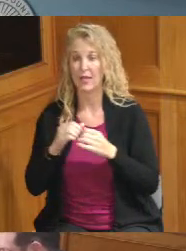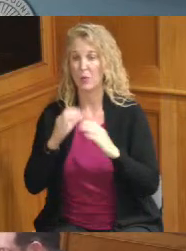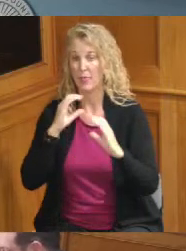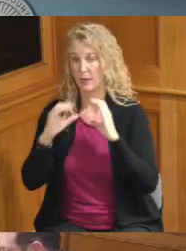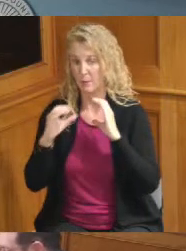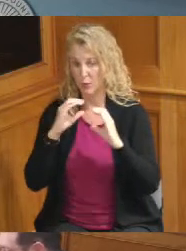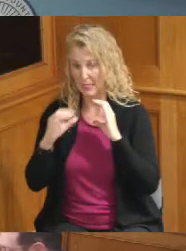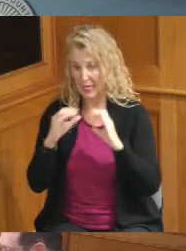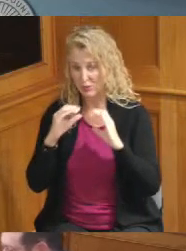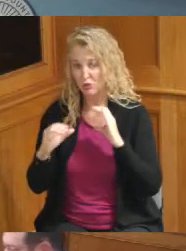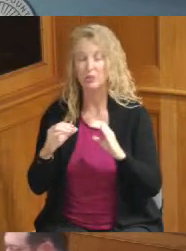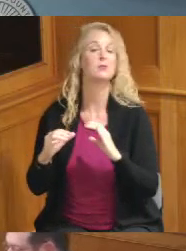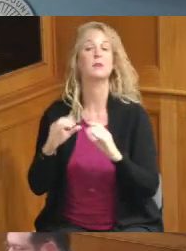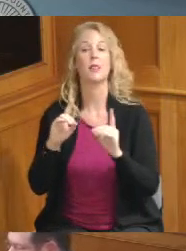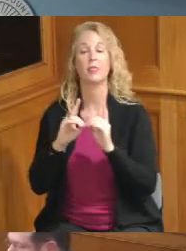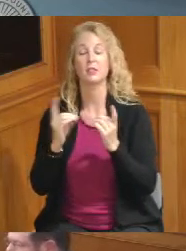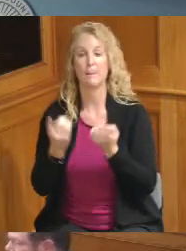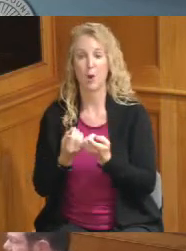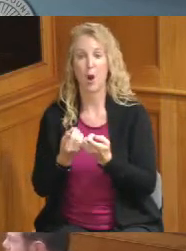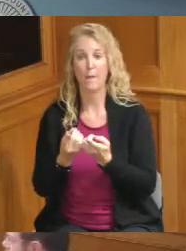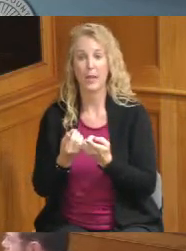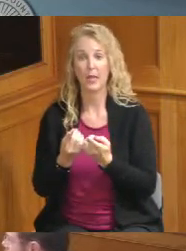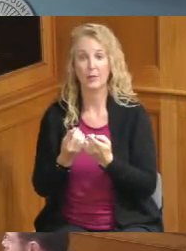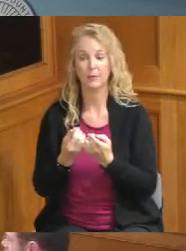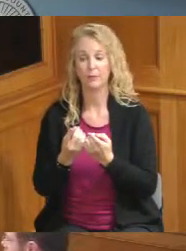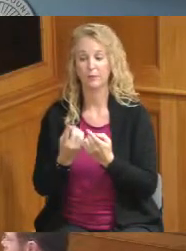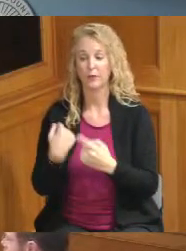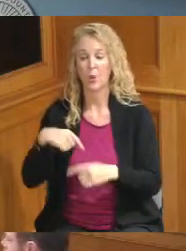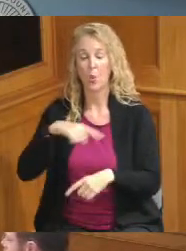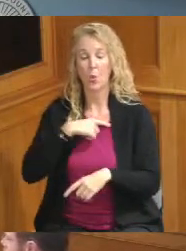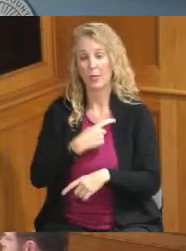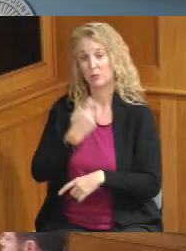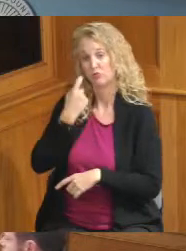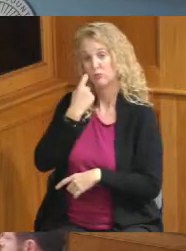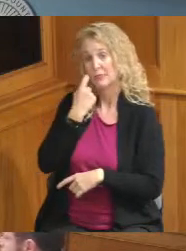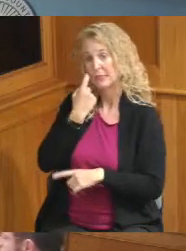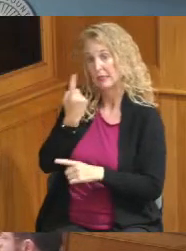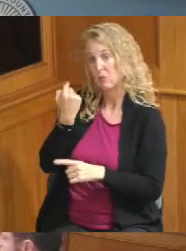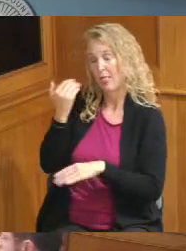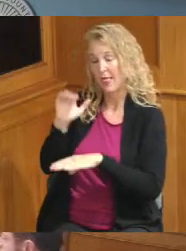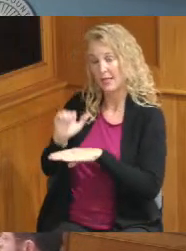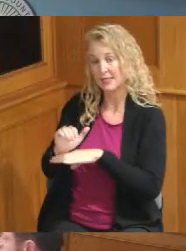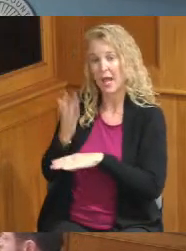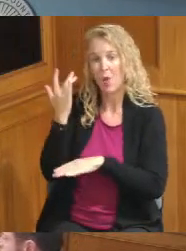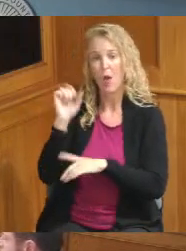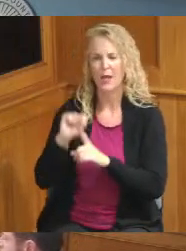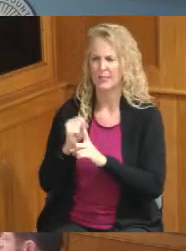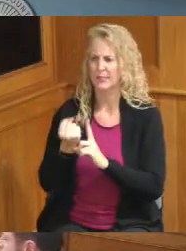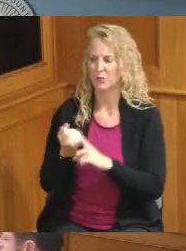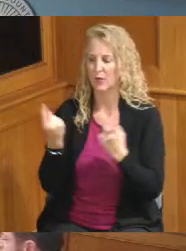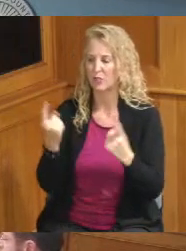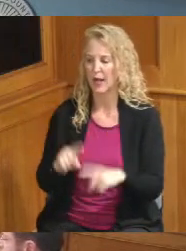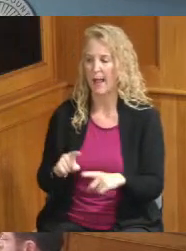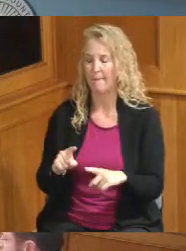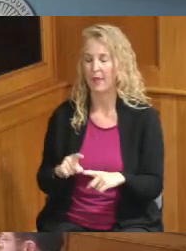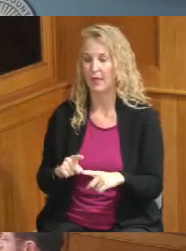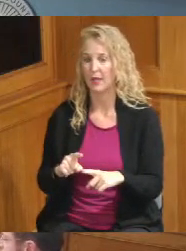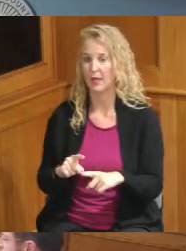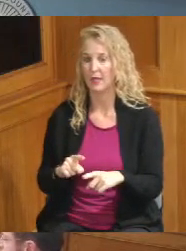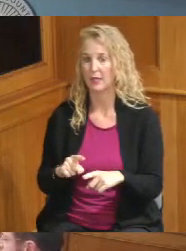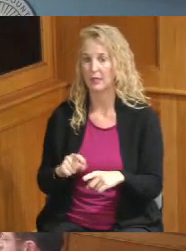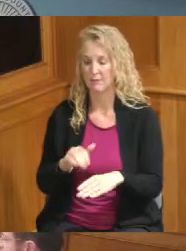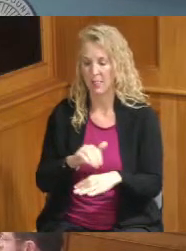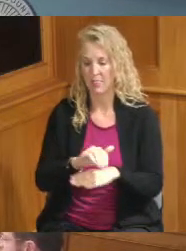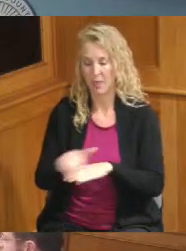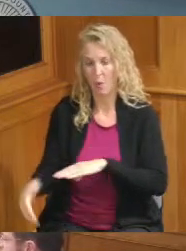communications department. You know, we were up there last night because there was a situation, and it was during the